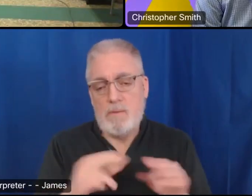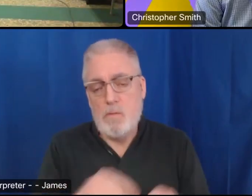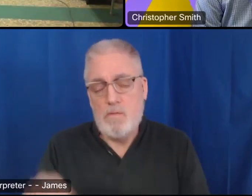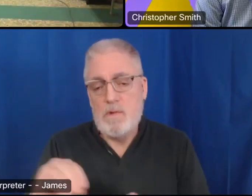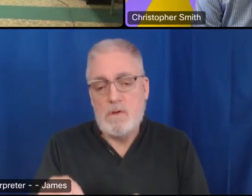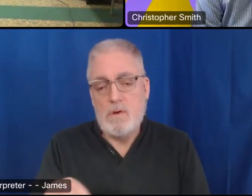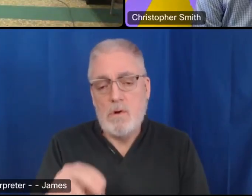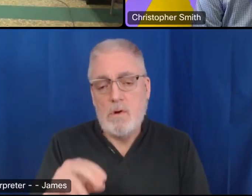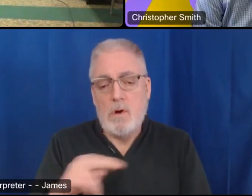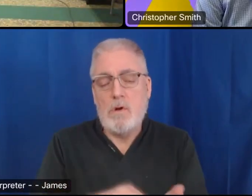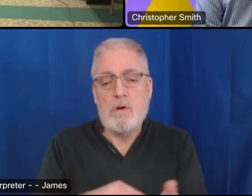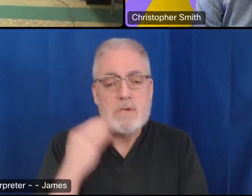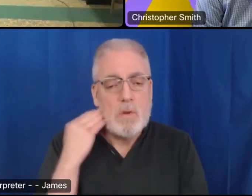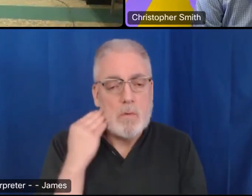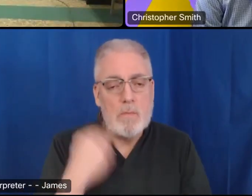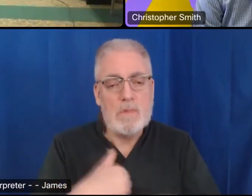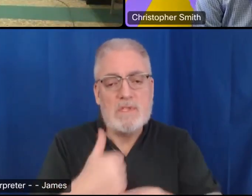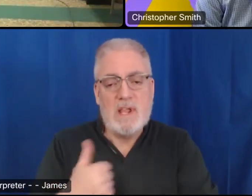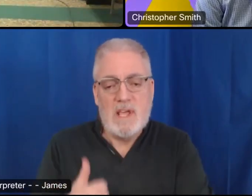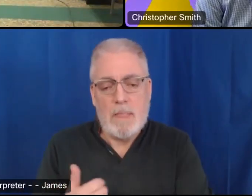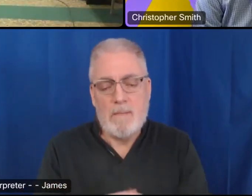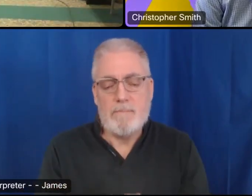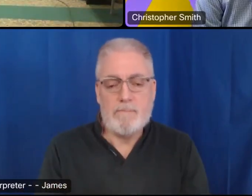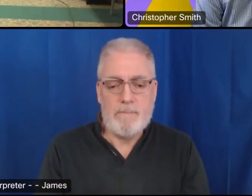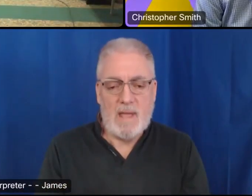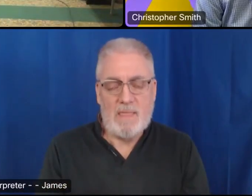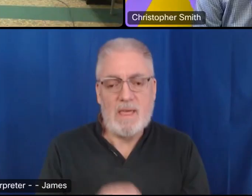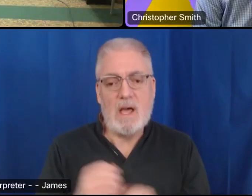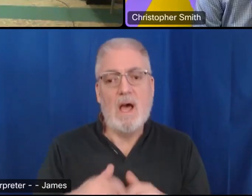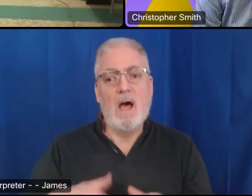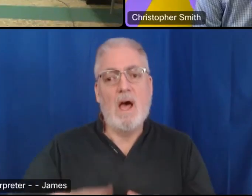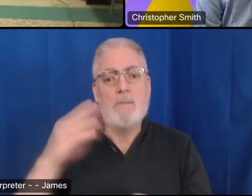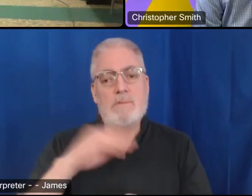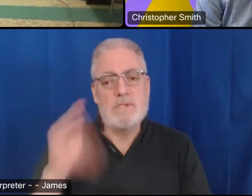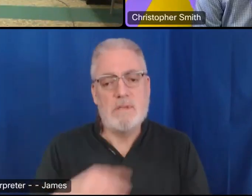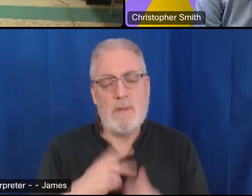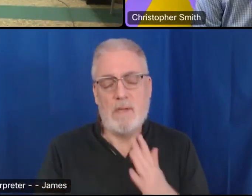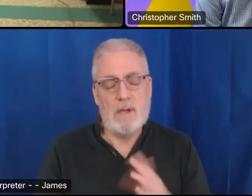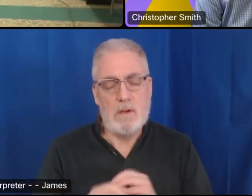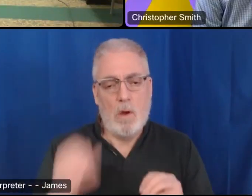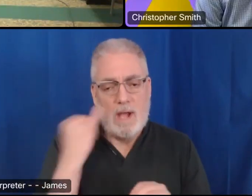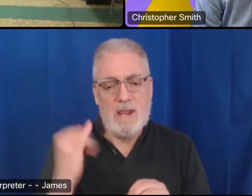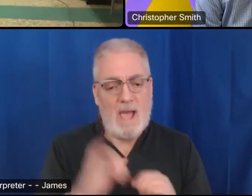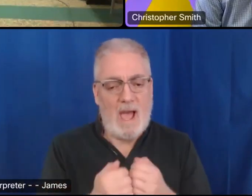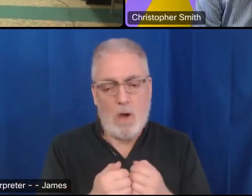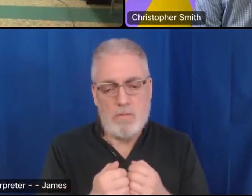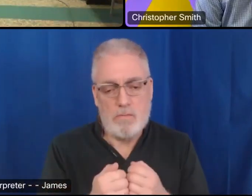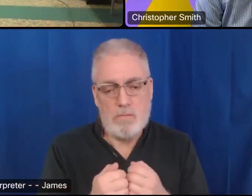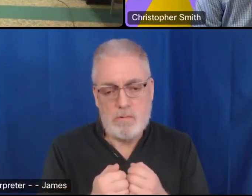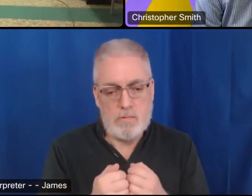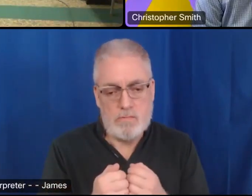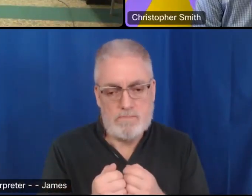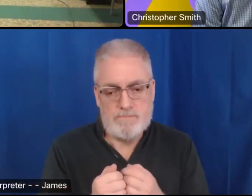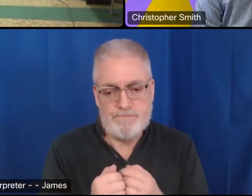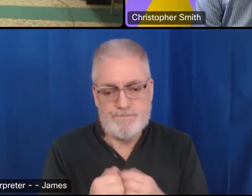think a large part of the population has no idea how to deal with it when they're in the nursing home setting. What's the department doing to think about that and to